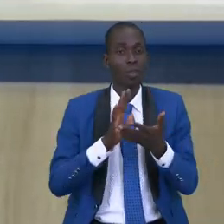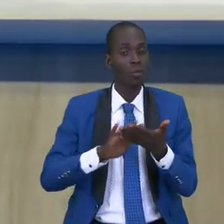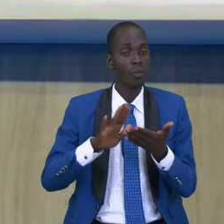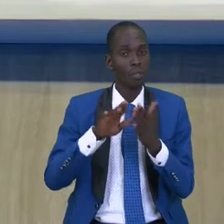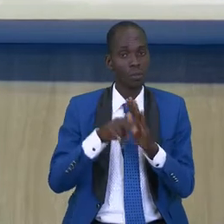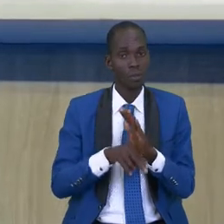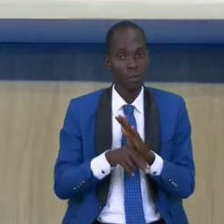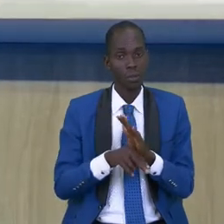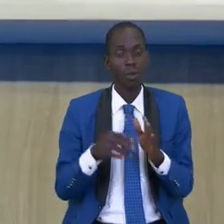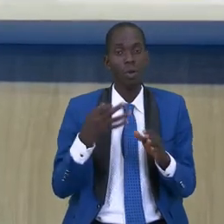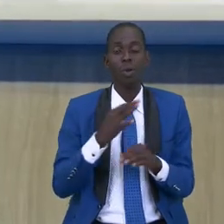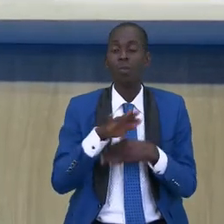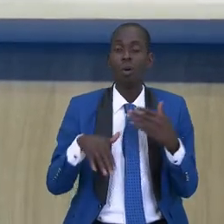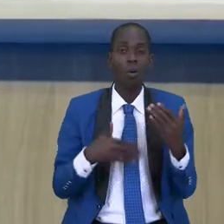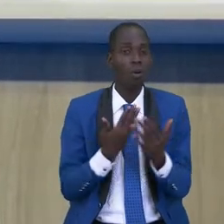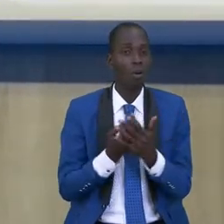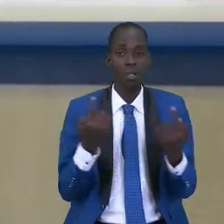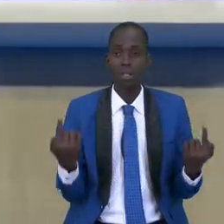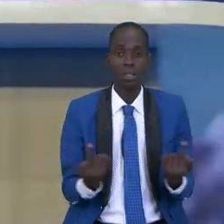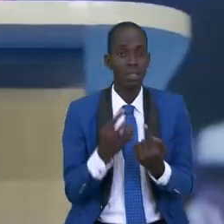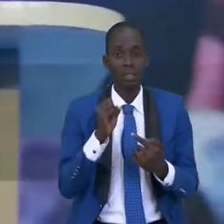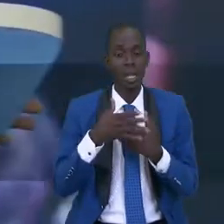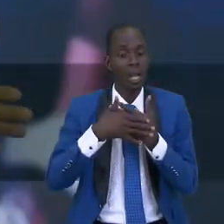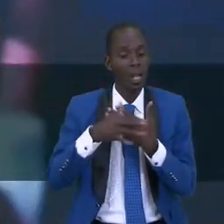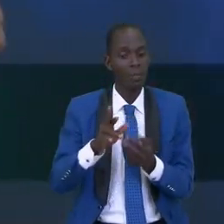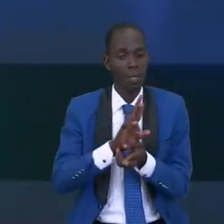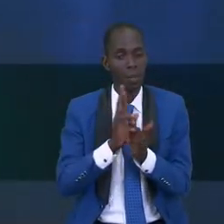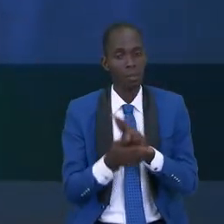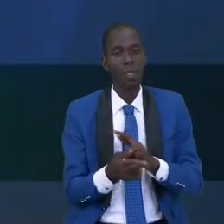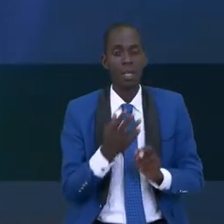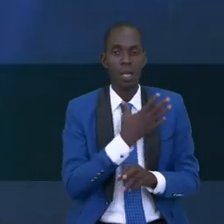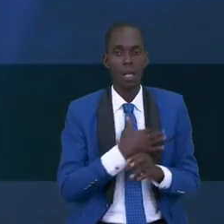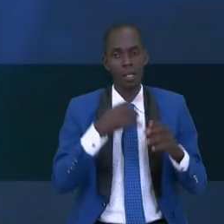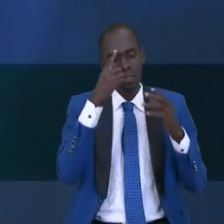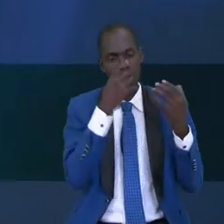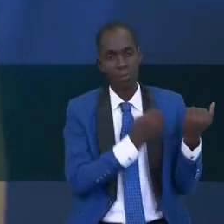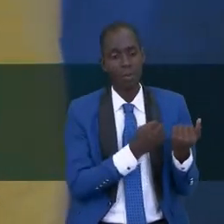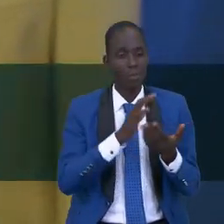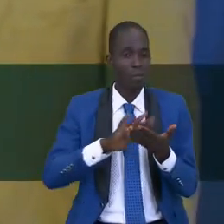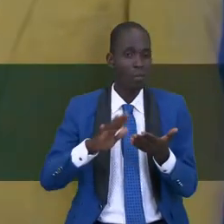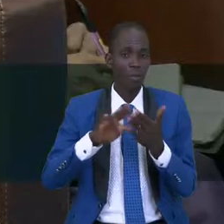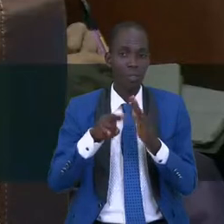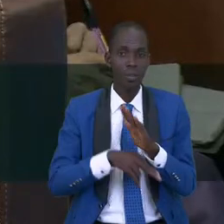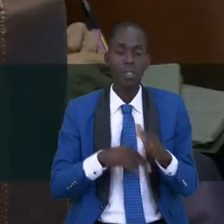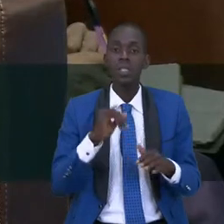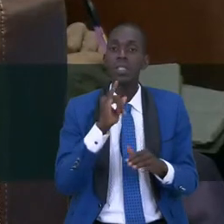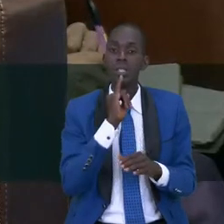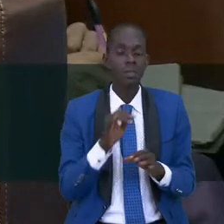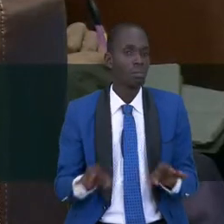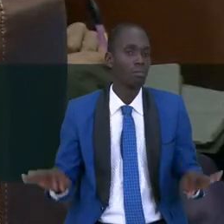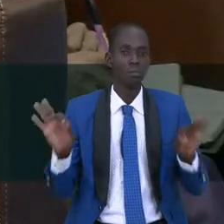forgiveness of all sins after repentance and faith. Forgiveness is